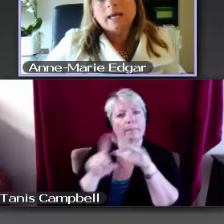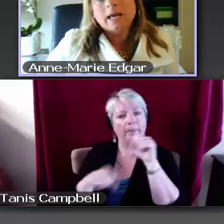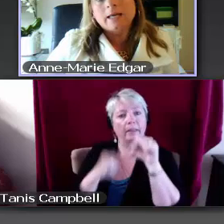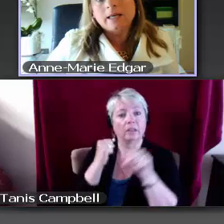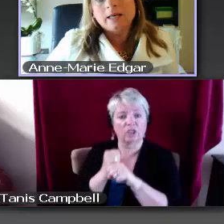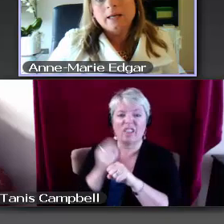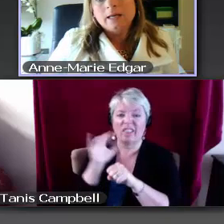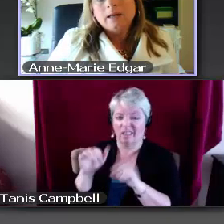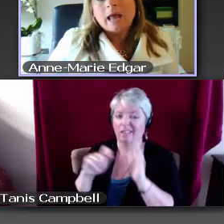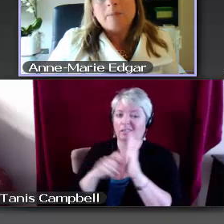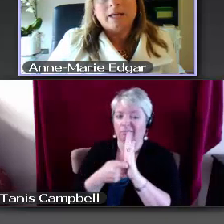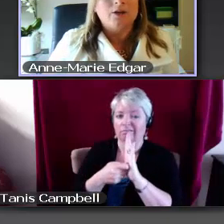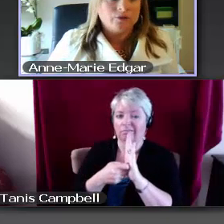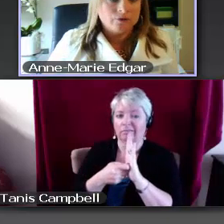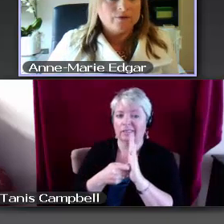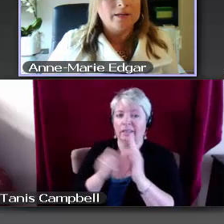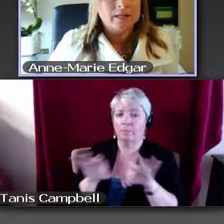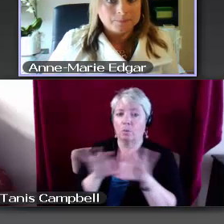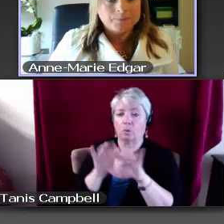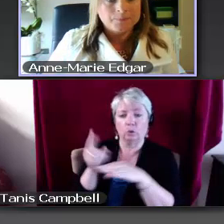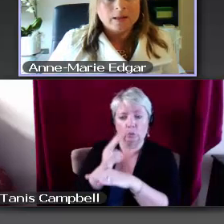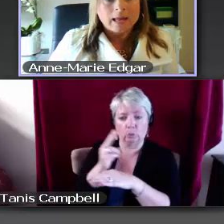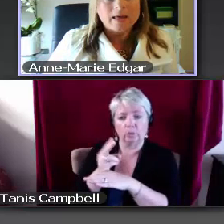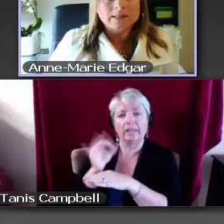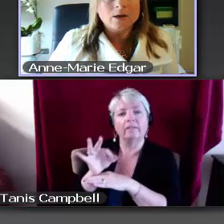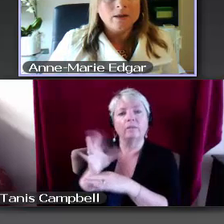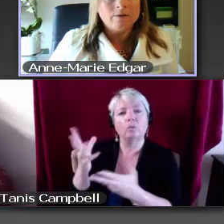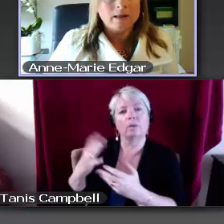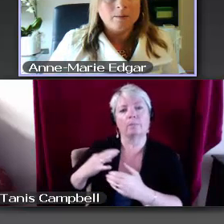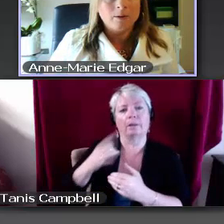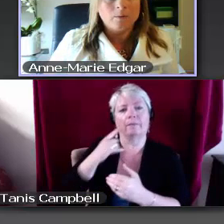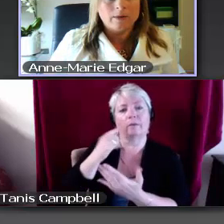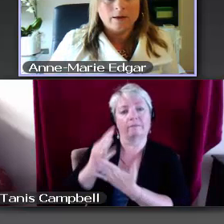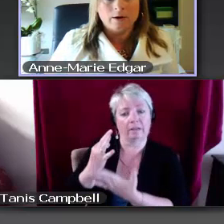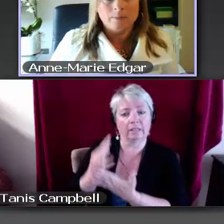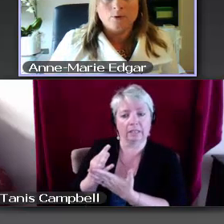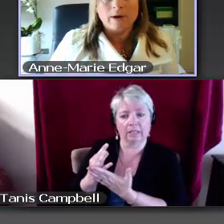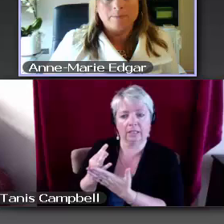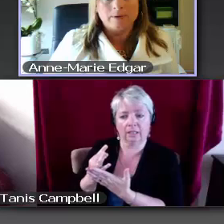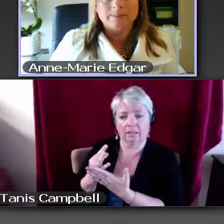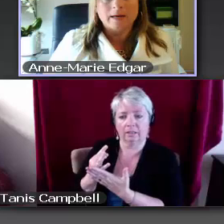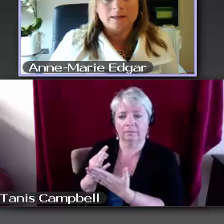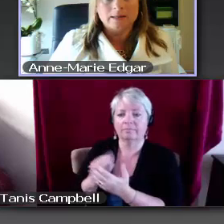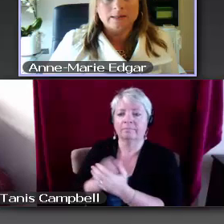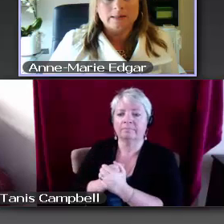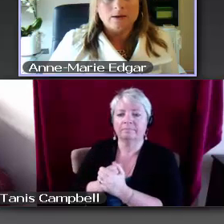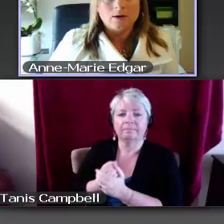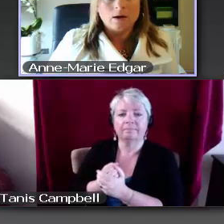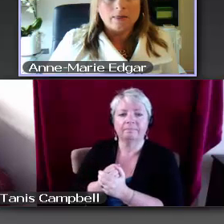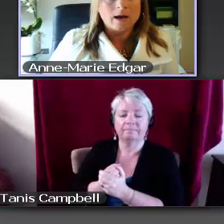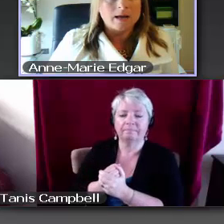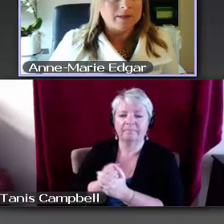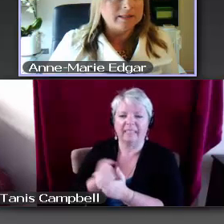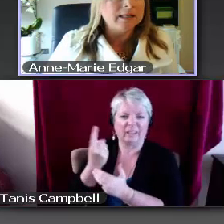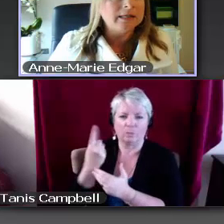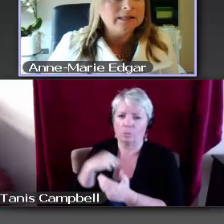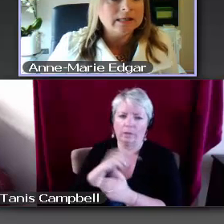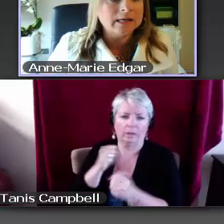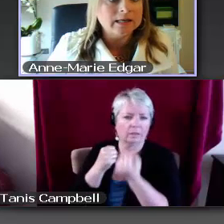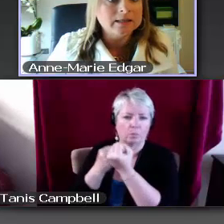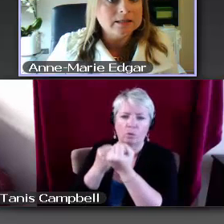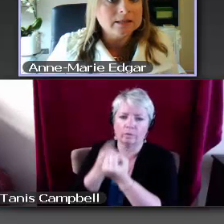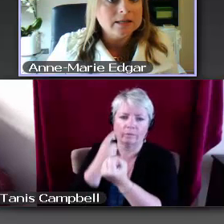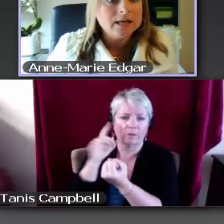use in any application for funding. And that's all available within our program prospectus on the